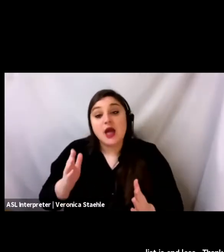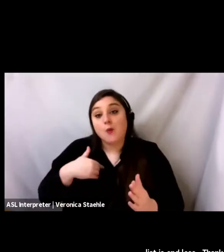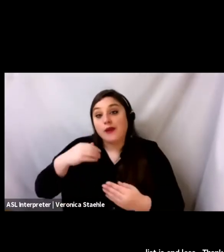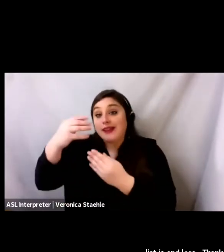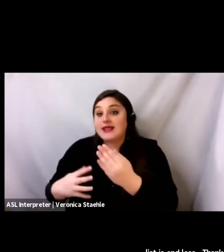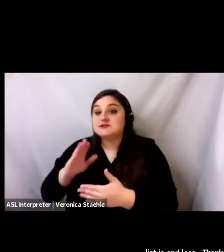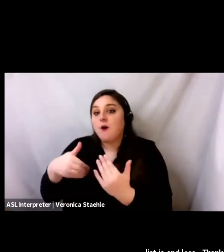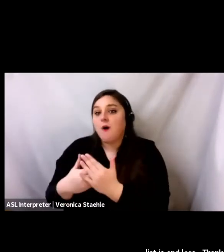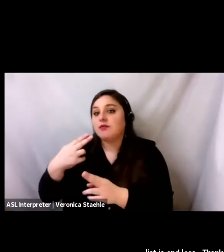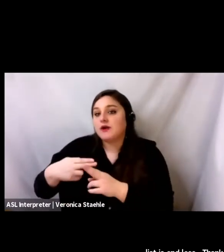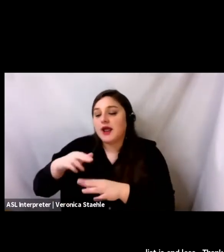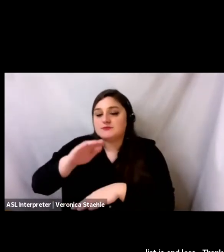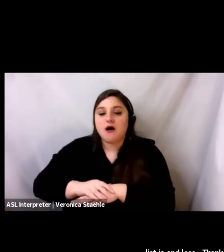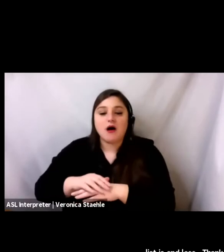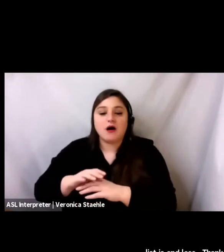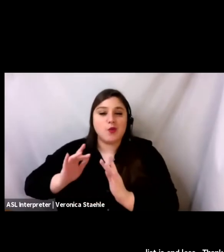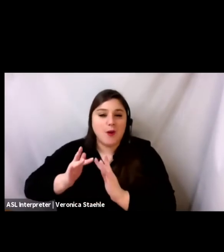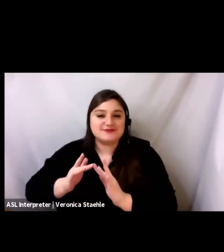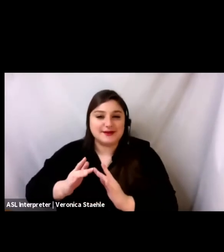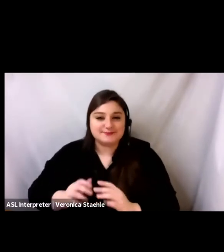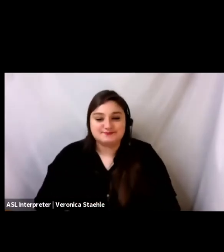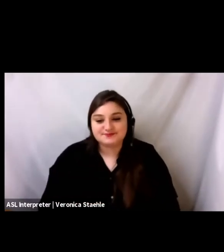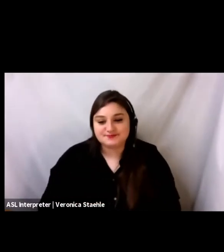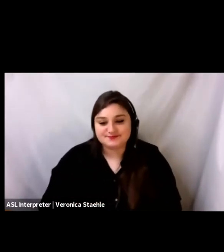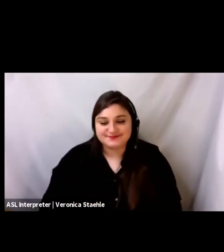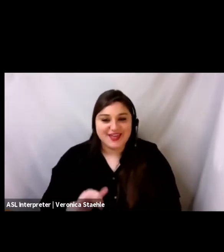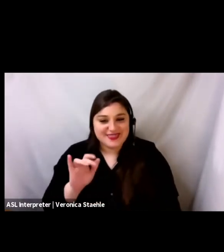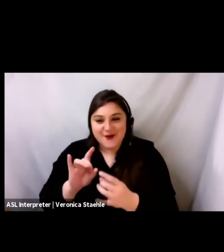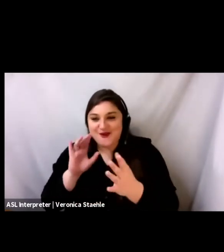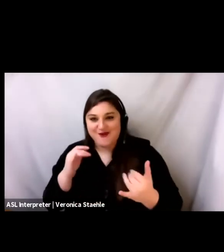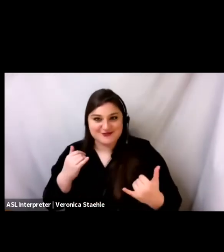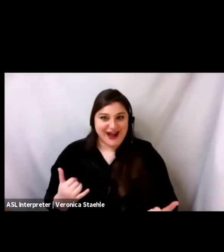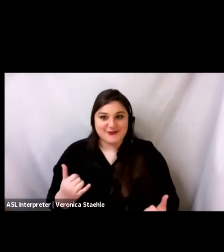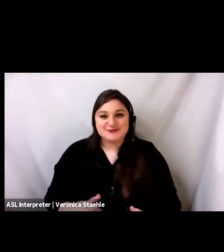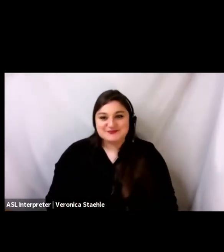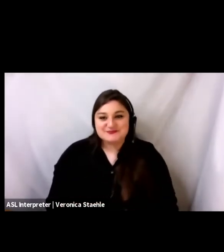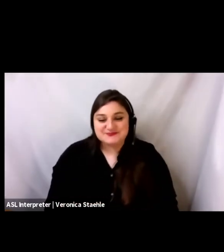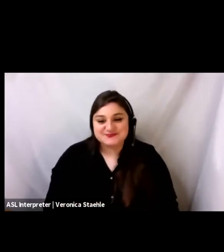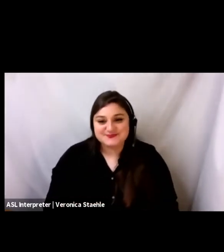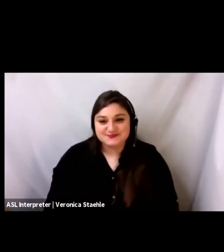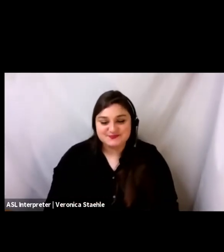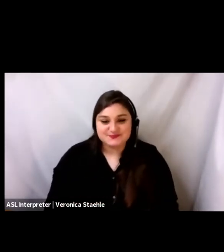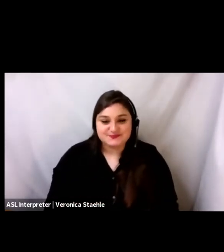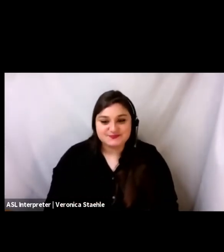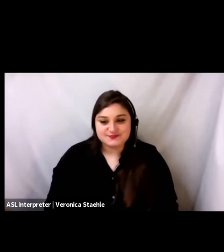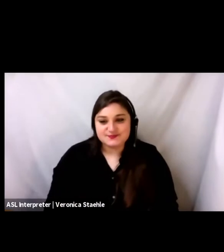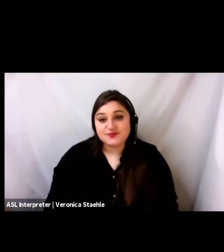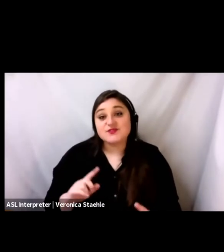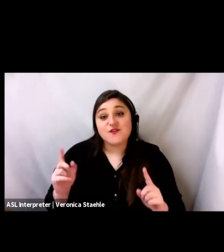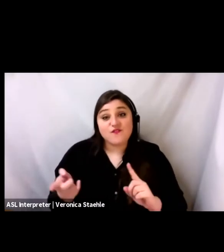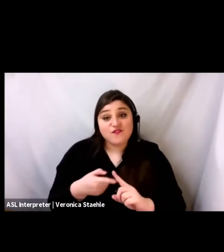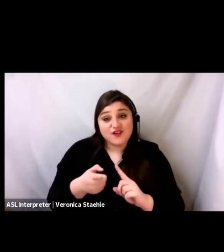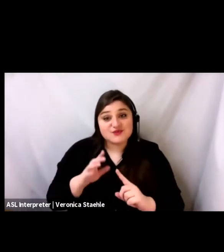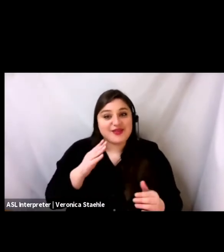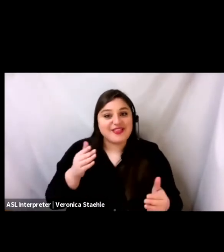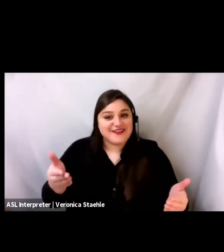intimacymachine.net platform that we will launch together right now in the next hour. So I will first invite